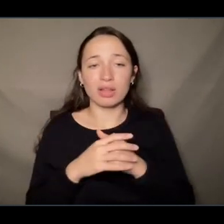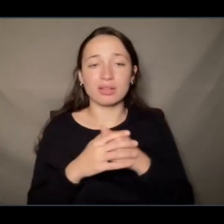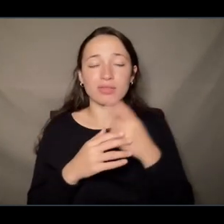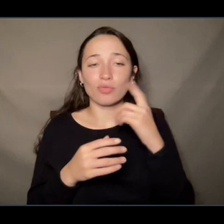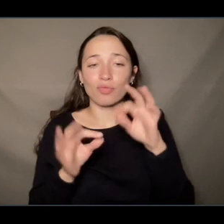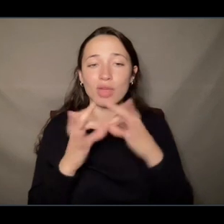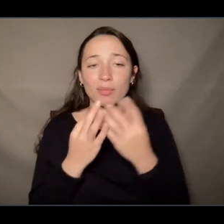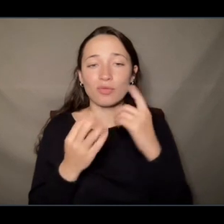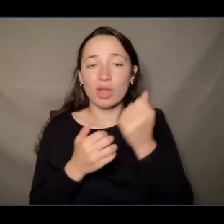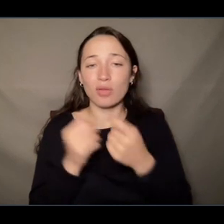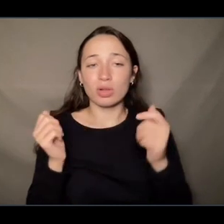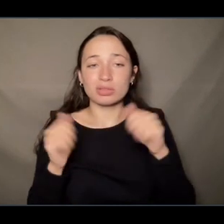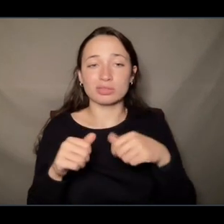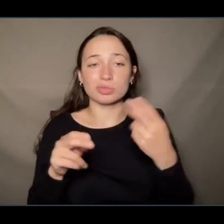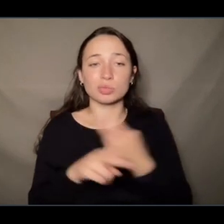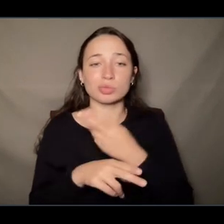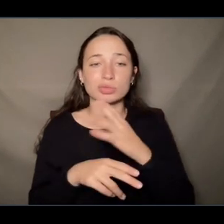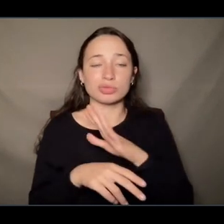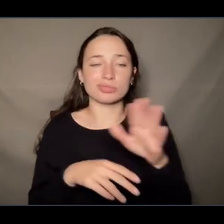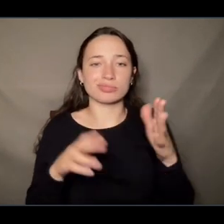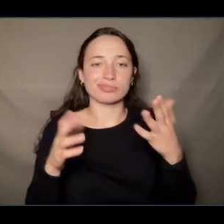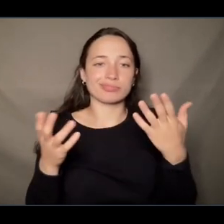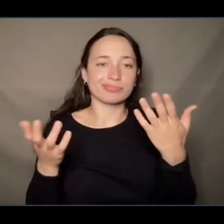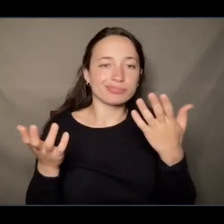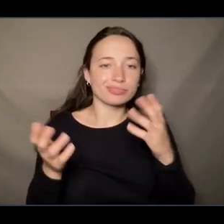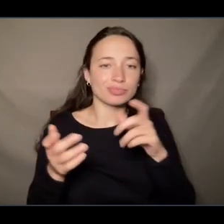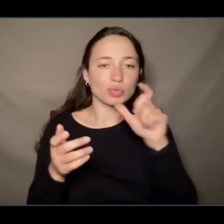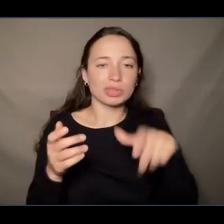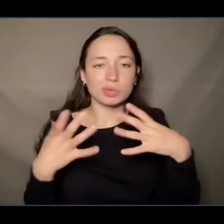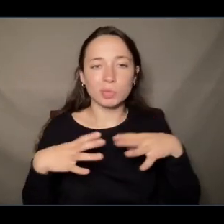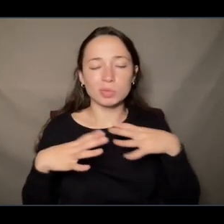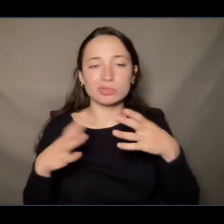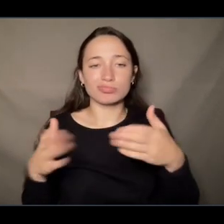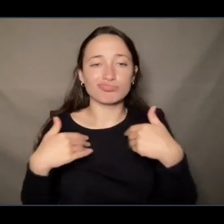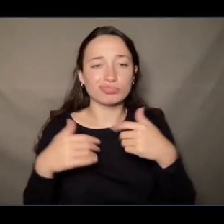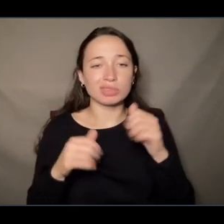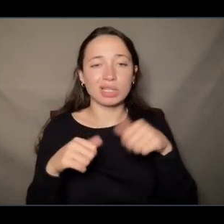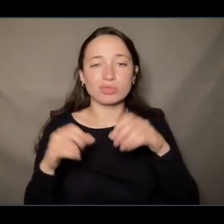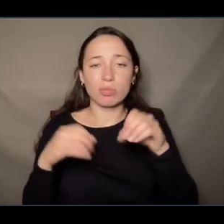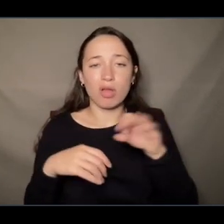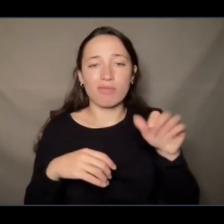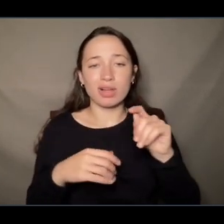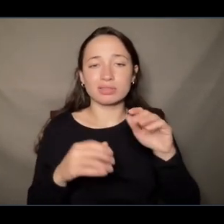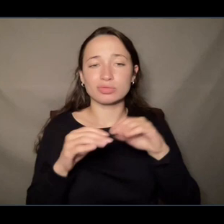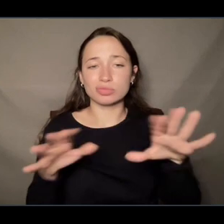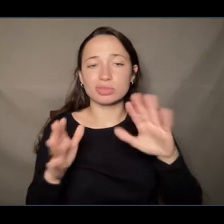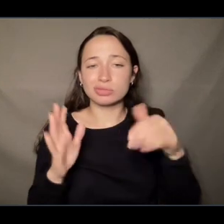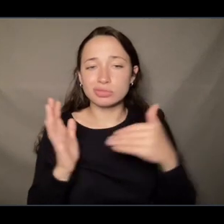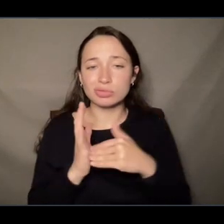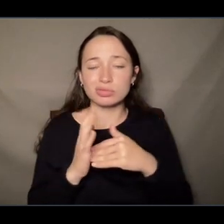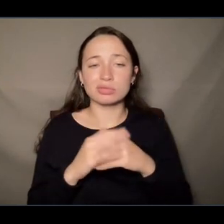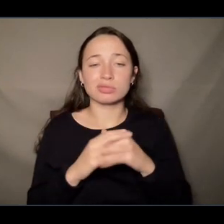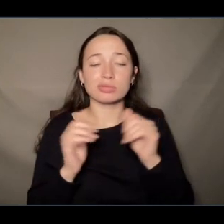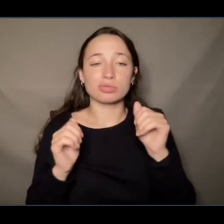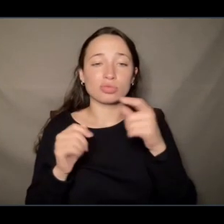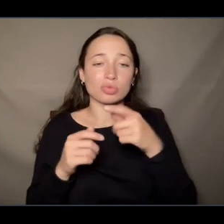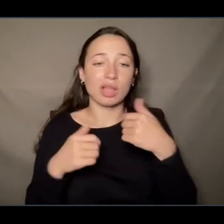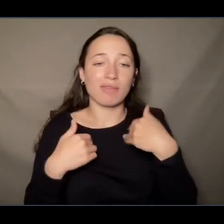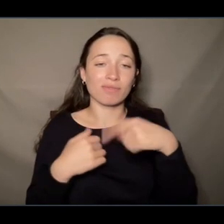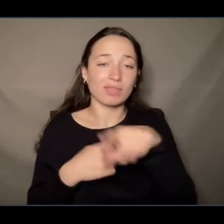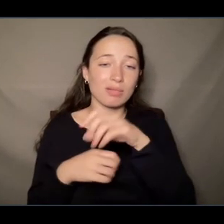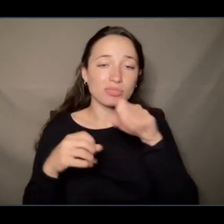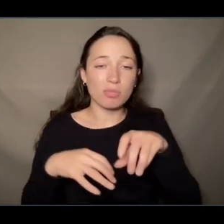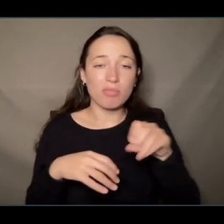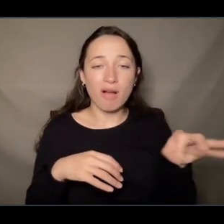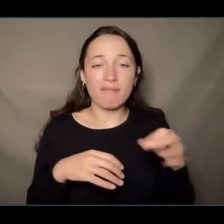could really use their no longer needed gently used clothes. And they can drop it off at our distribution centers. You